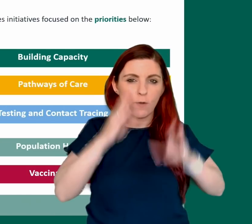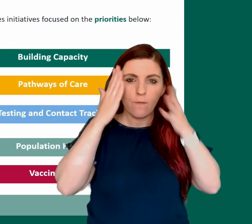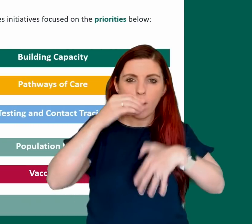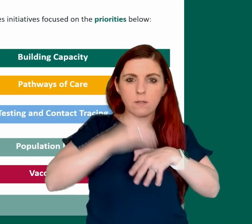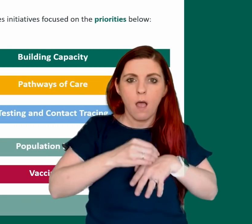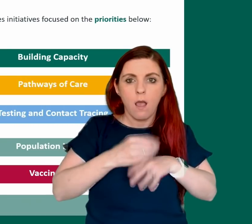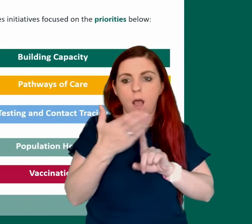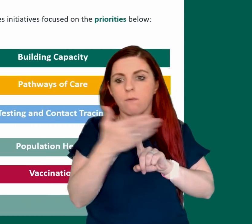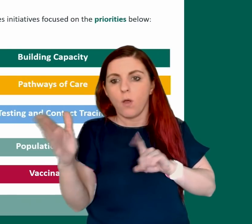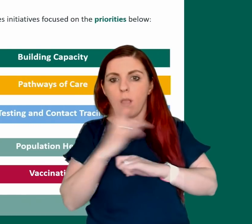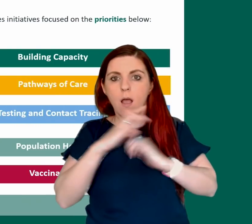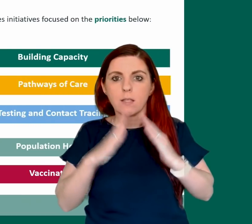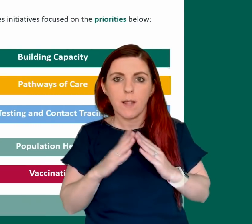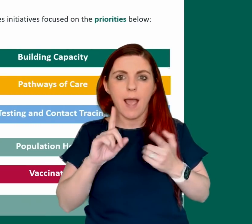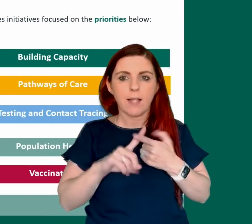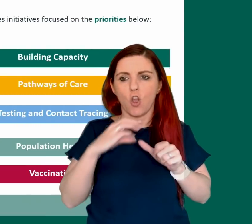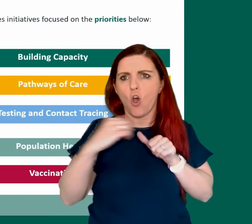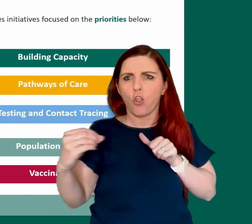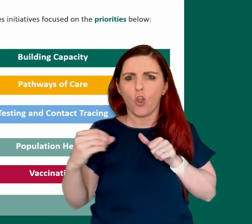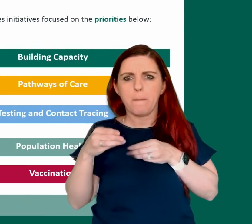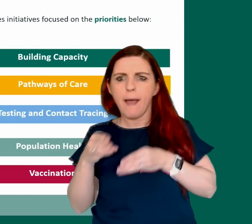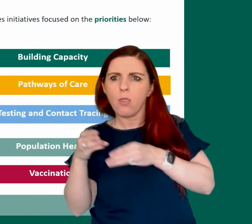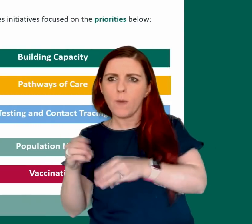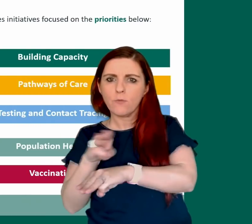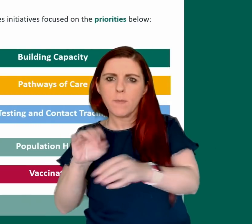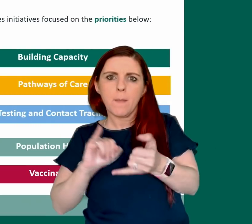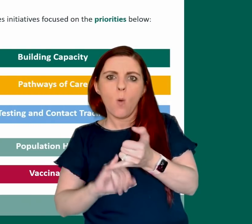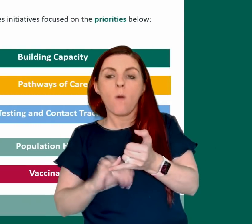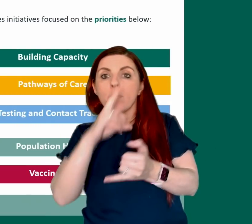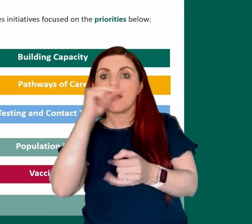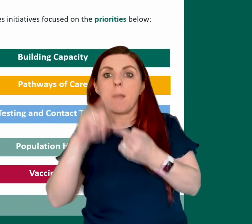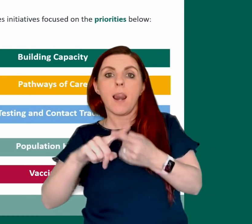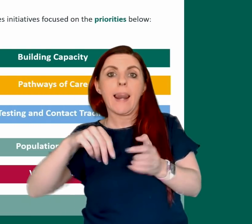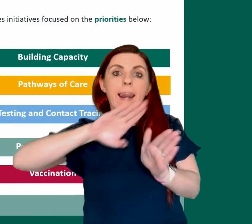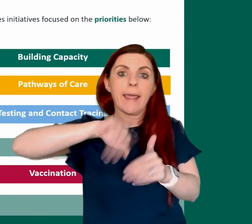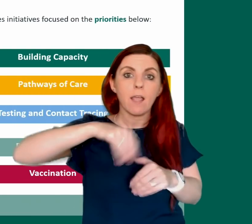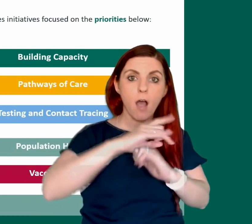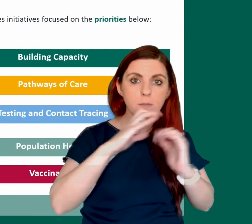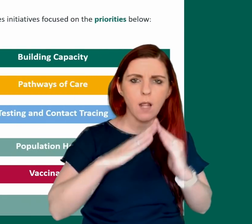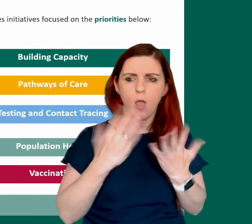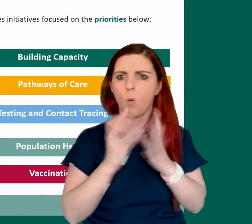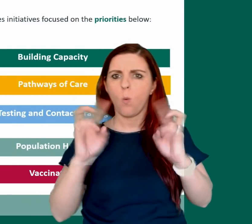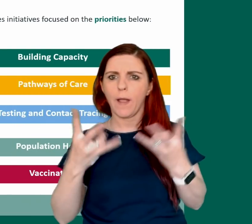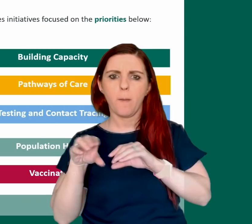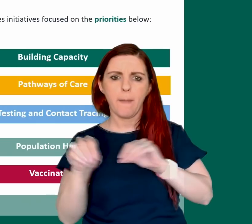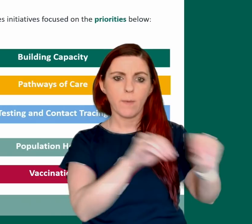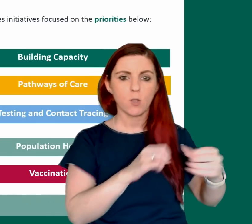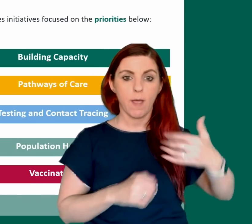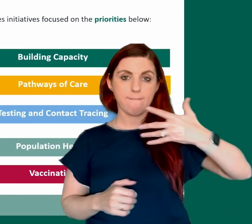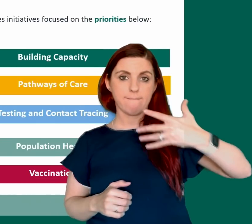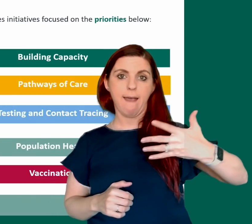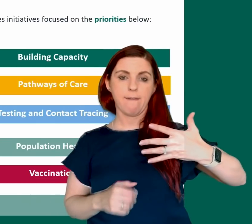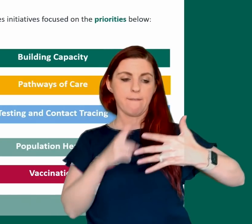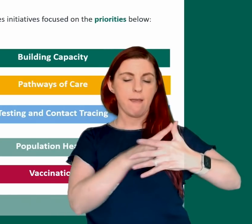hospital avoidance and egress pathways for people who are being discharged from hospital. And we have those set across 5 key pathways: